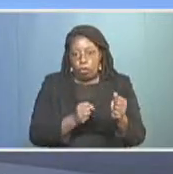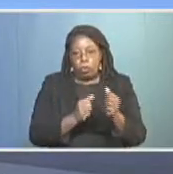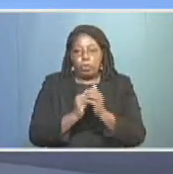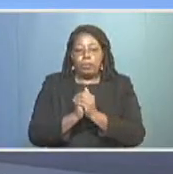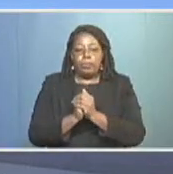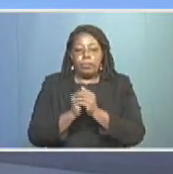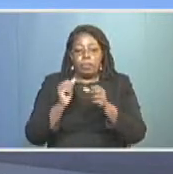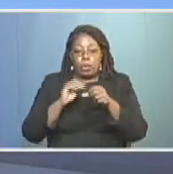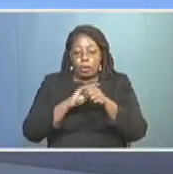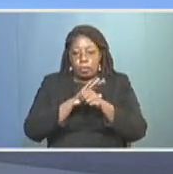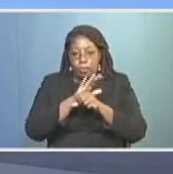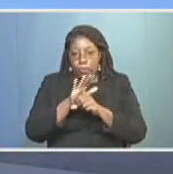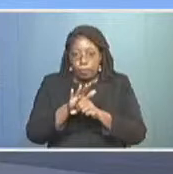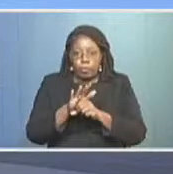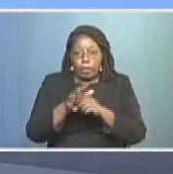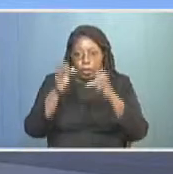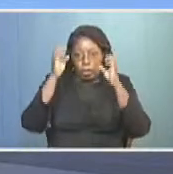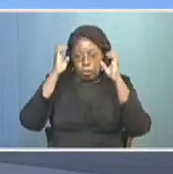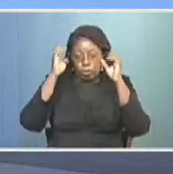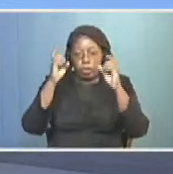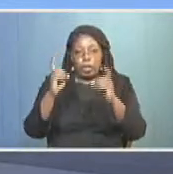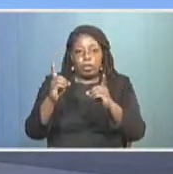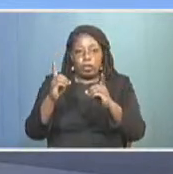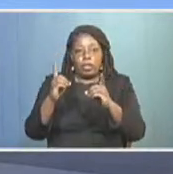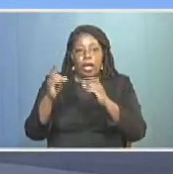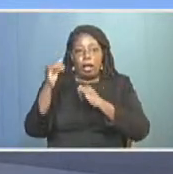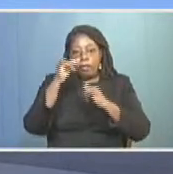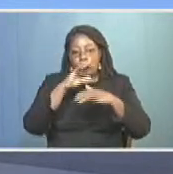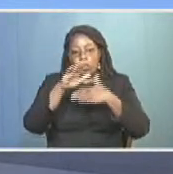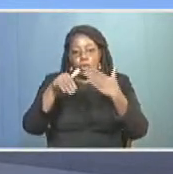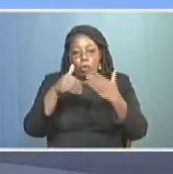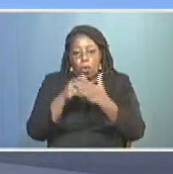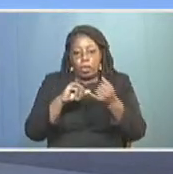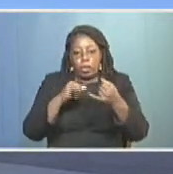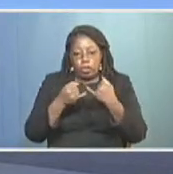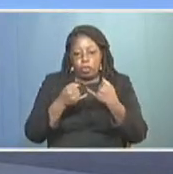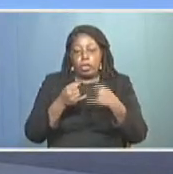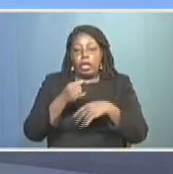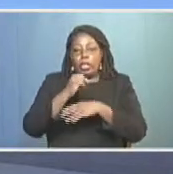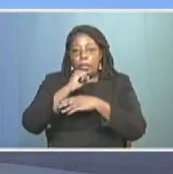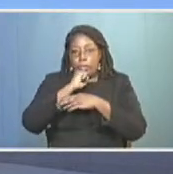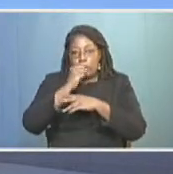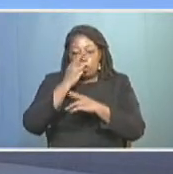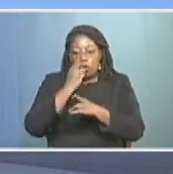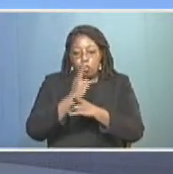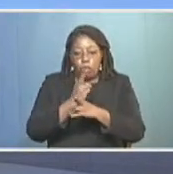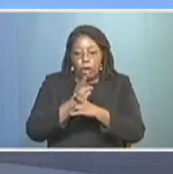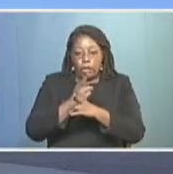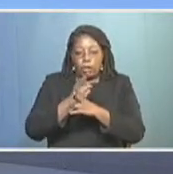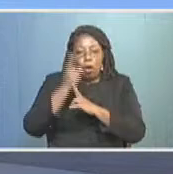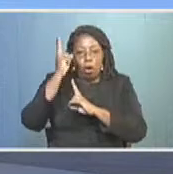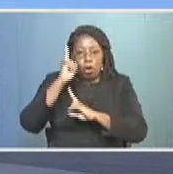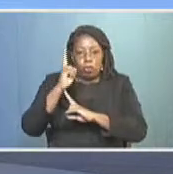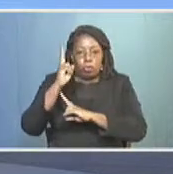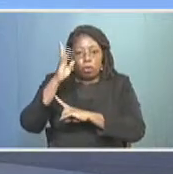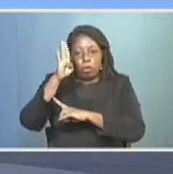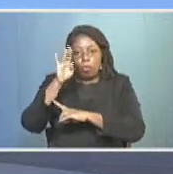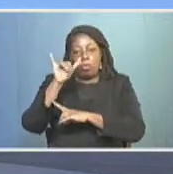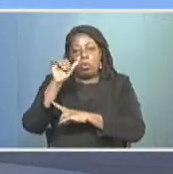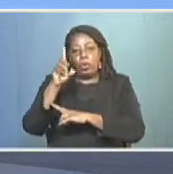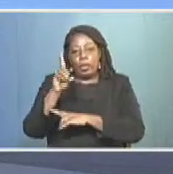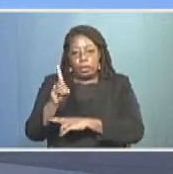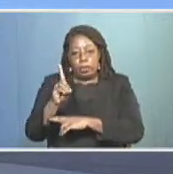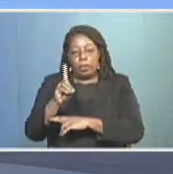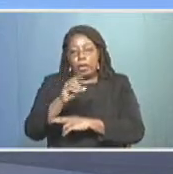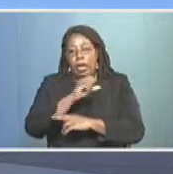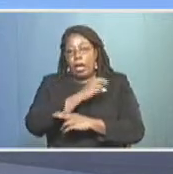Well, COVID-19, education and violence, all issues Anglican Bishop the Right Reverend Leish Boyd tackled head-on